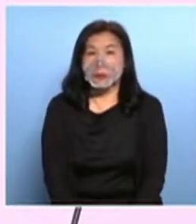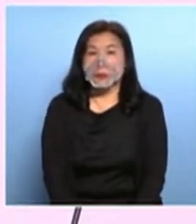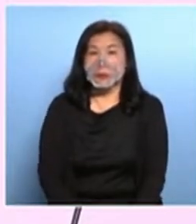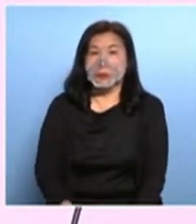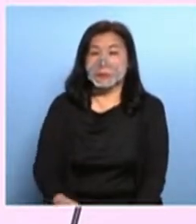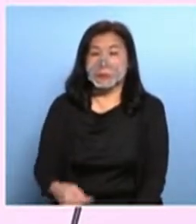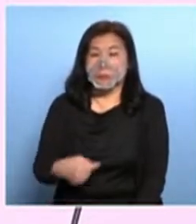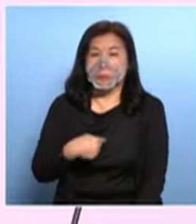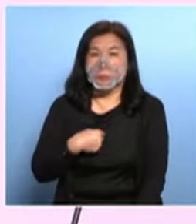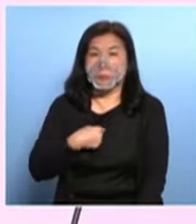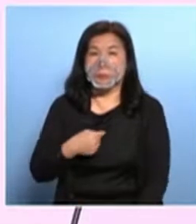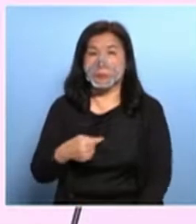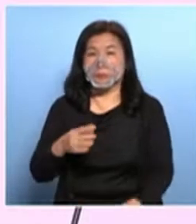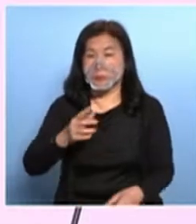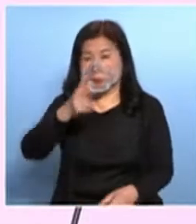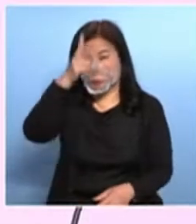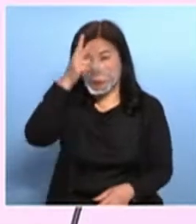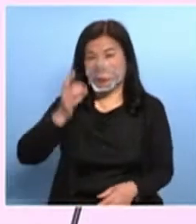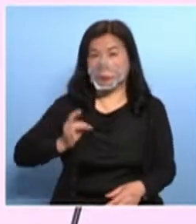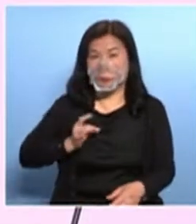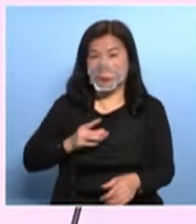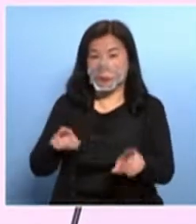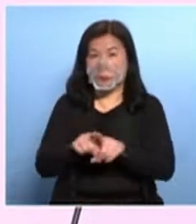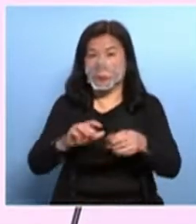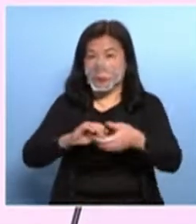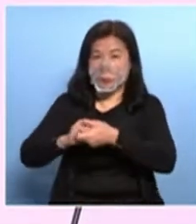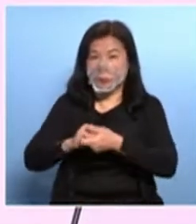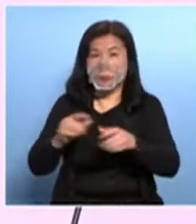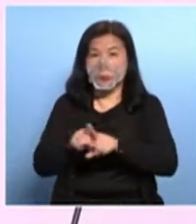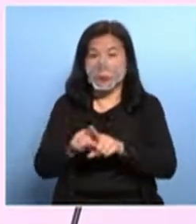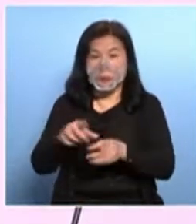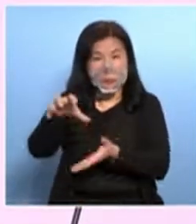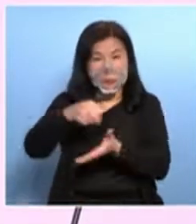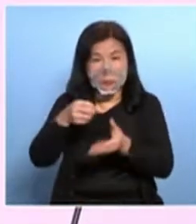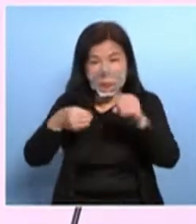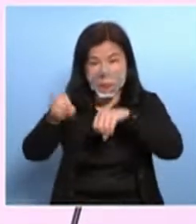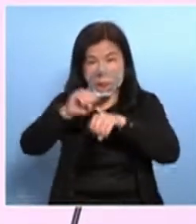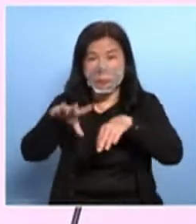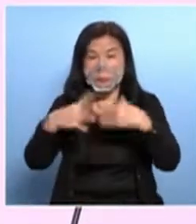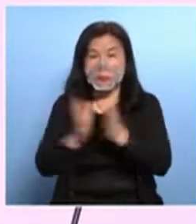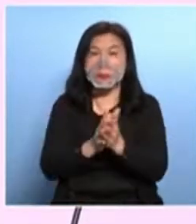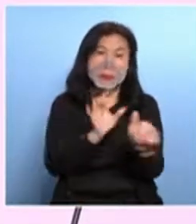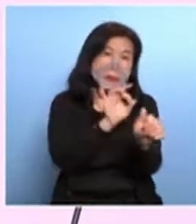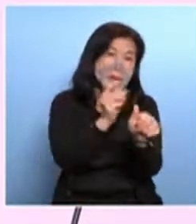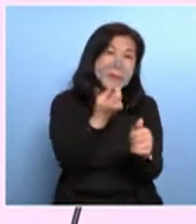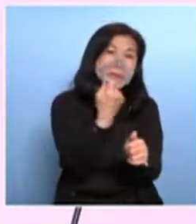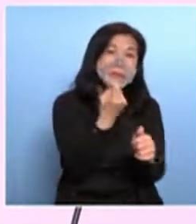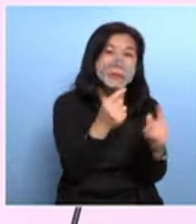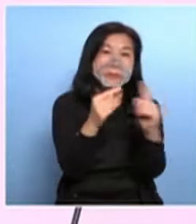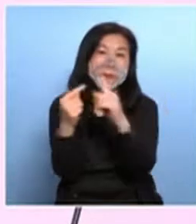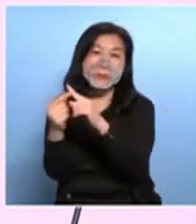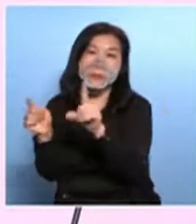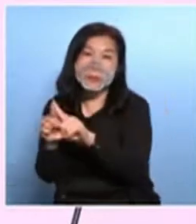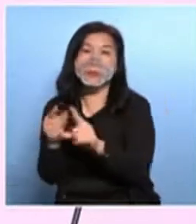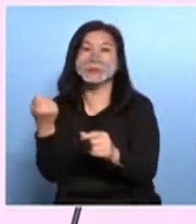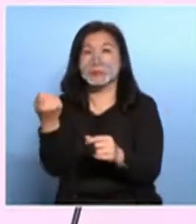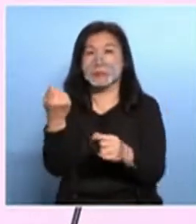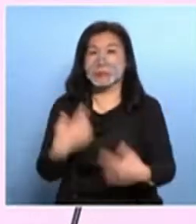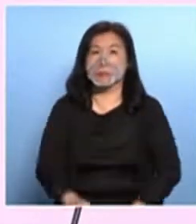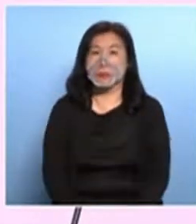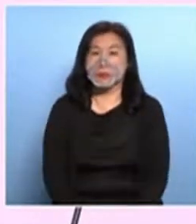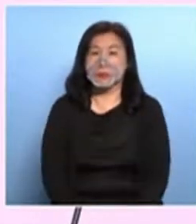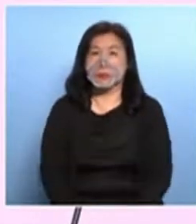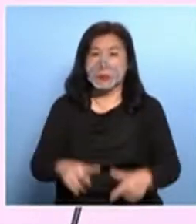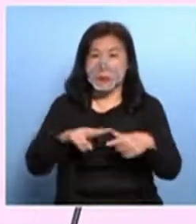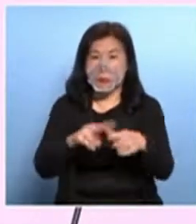Technology application. We have been encouraging the public and private sectors to proactively apply technologies in their operations for the benefits and convenience of the